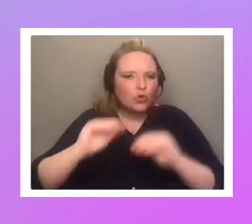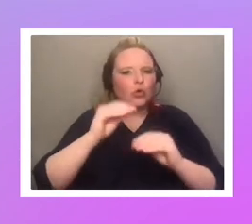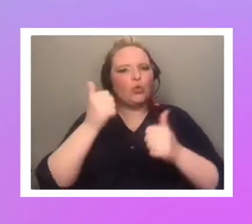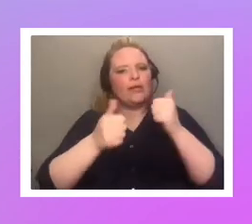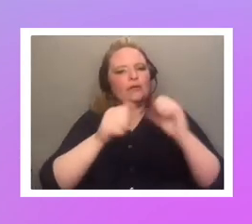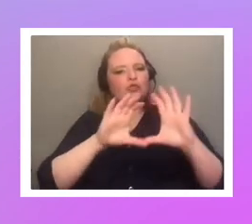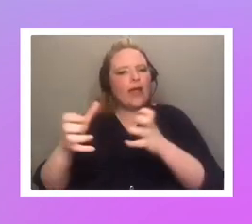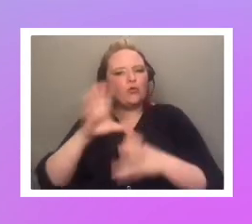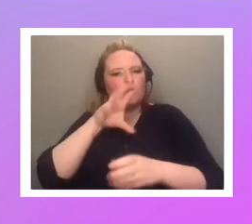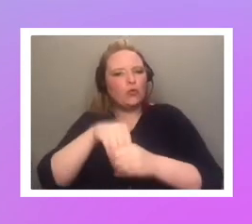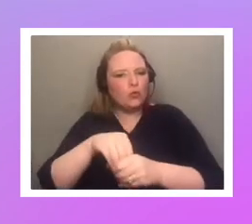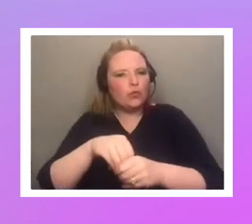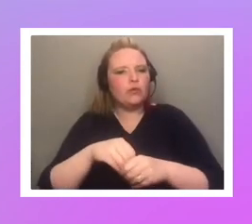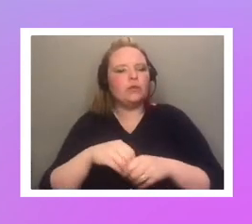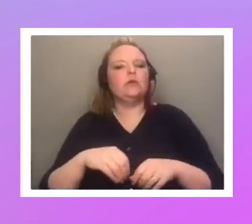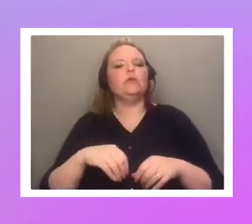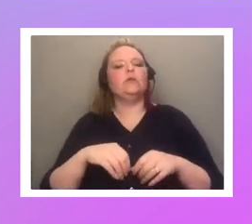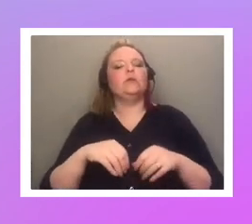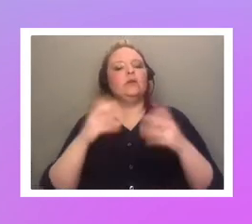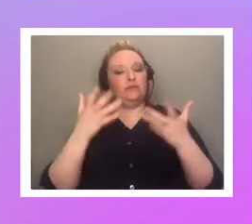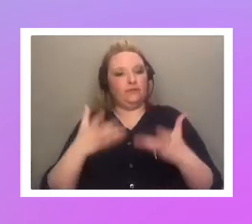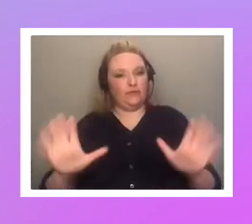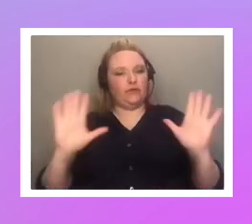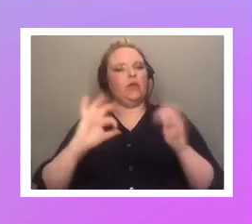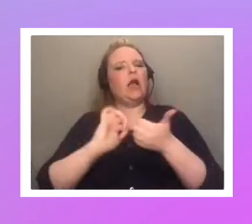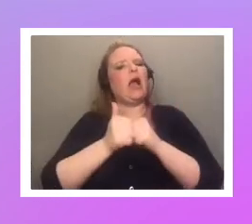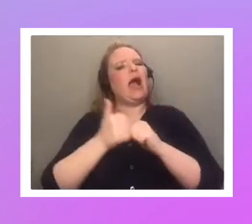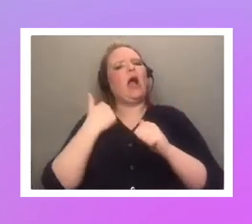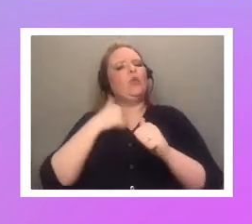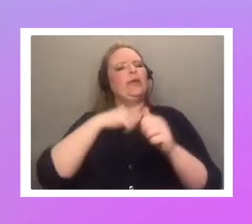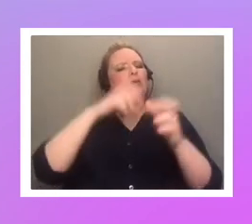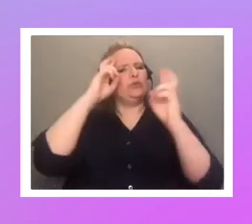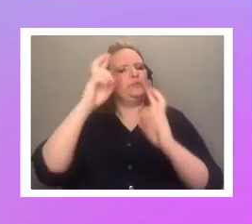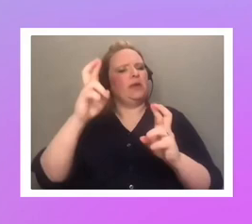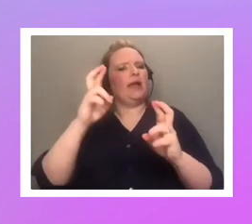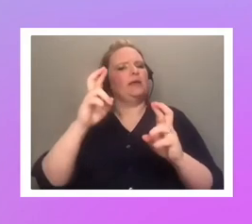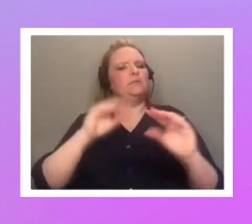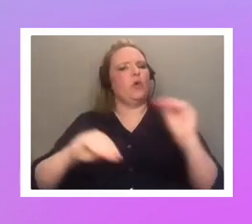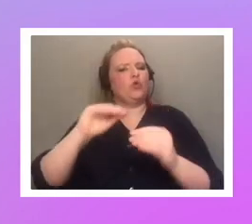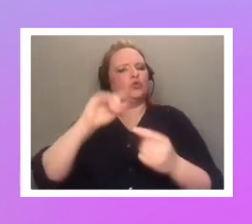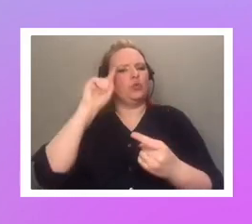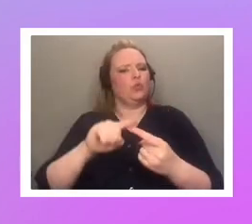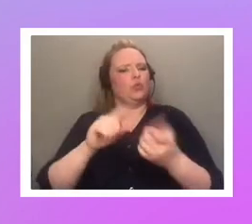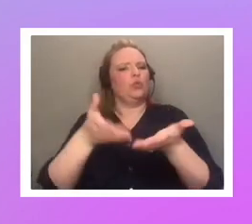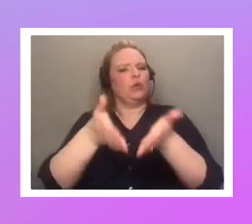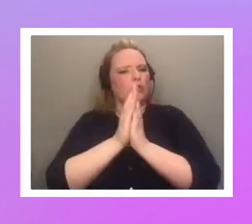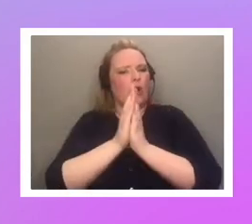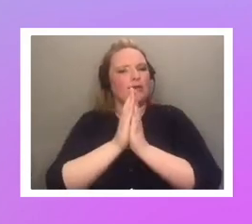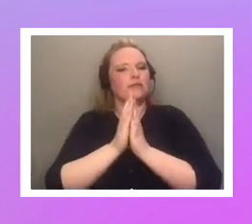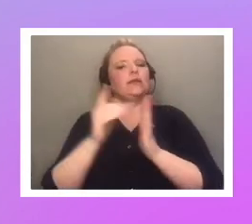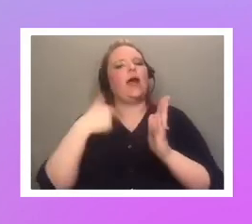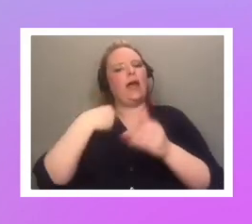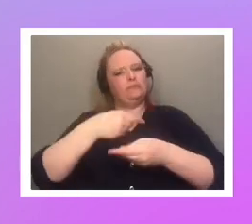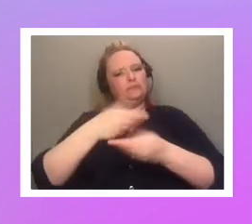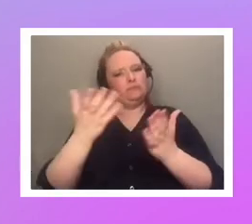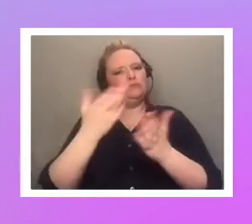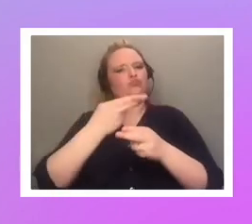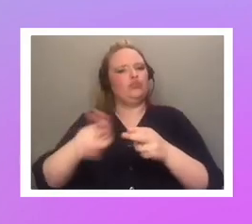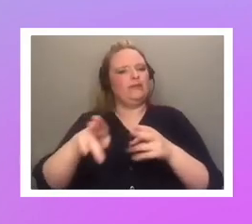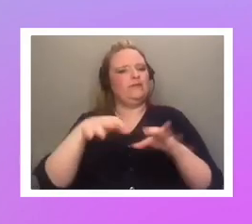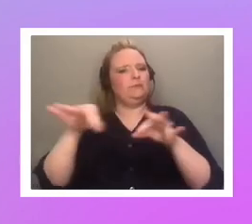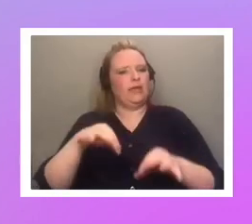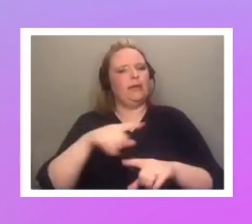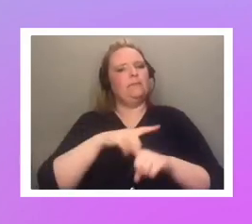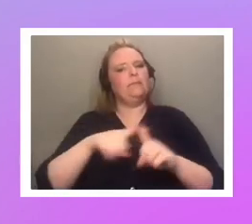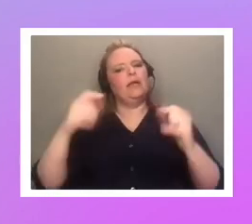into. So with all that, how do we respect these reduced motion requests? I hinted at it a little bit in those examples, but let's break it